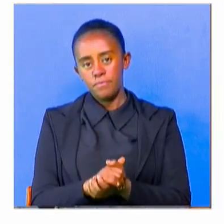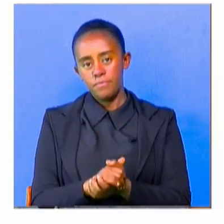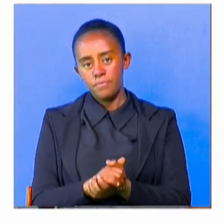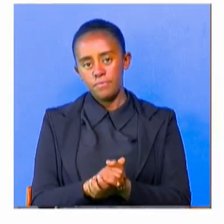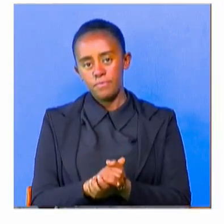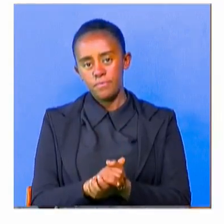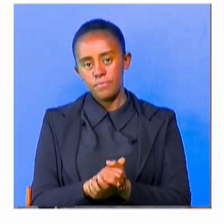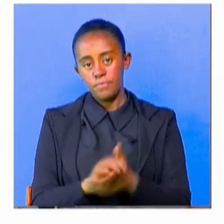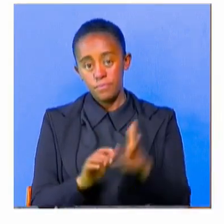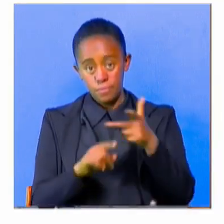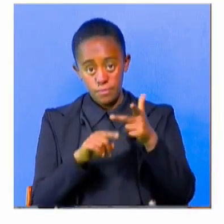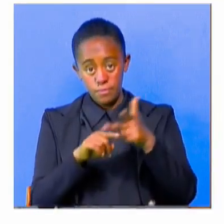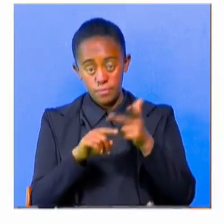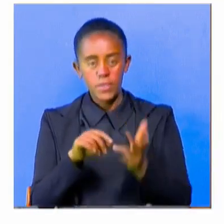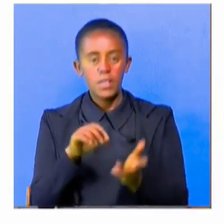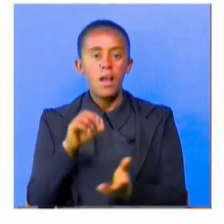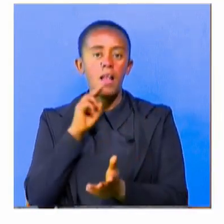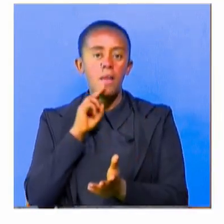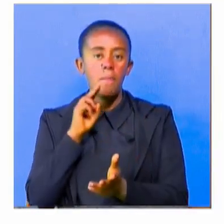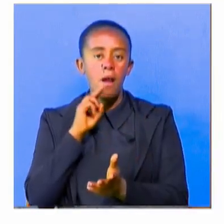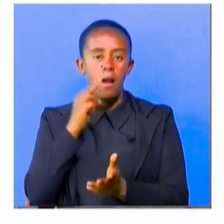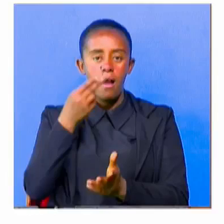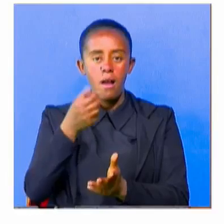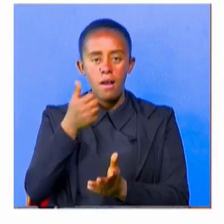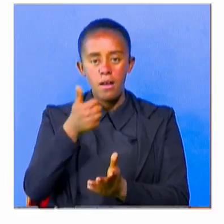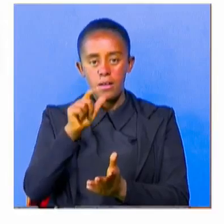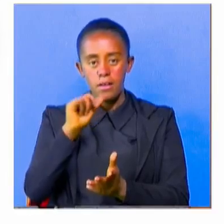the teachers